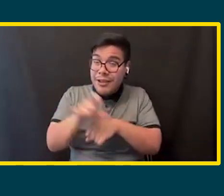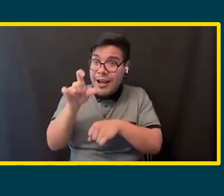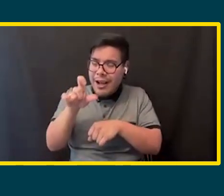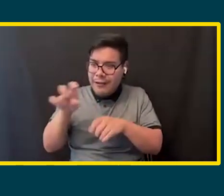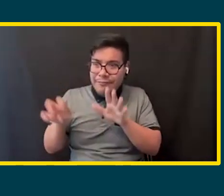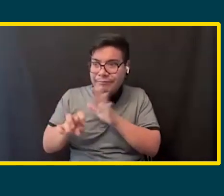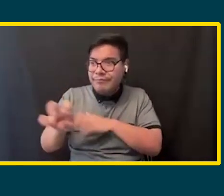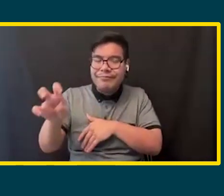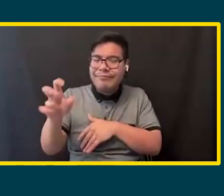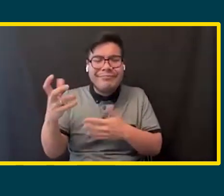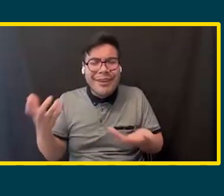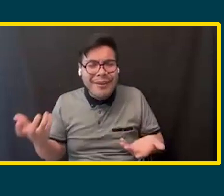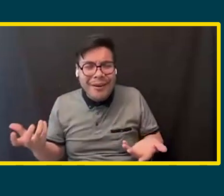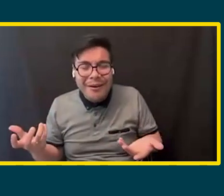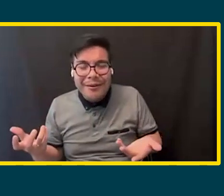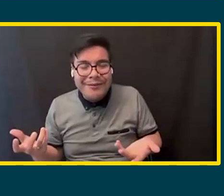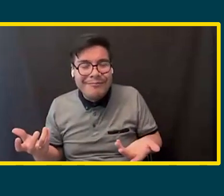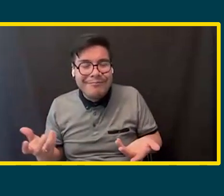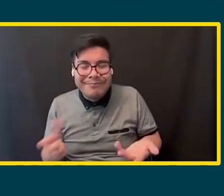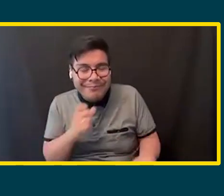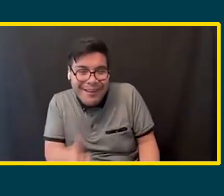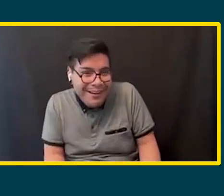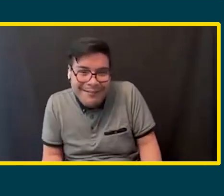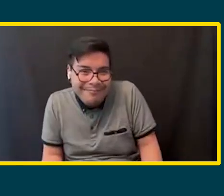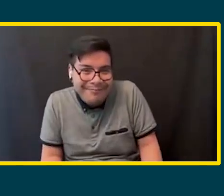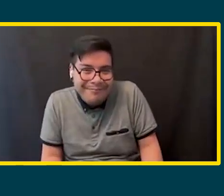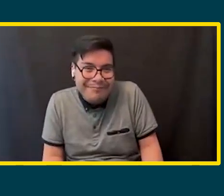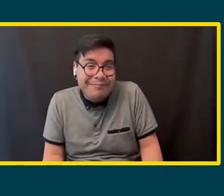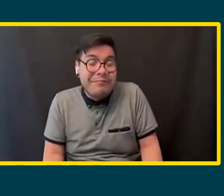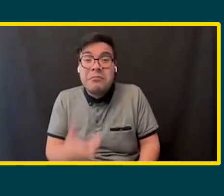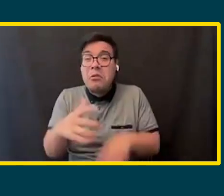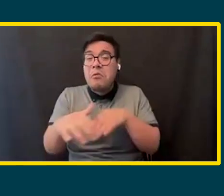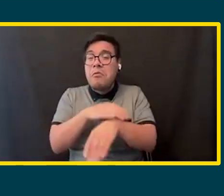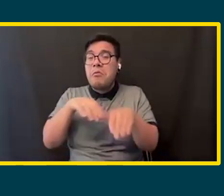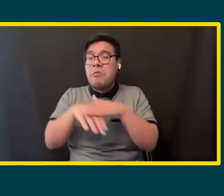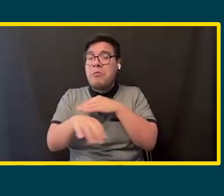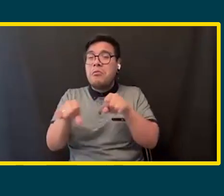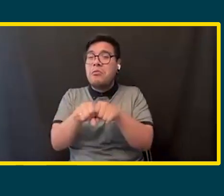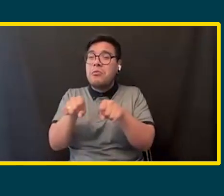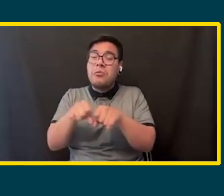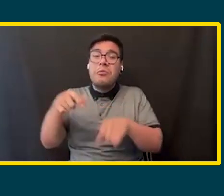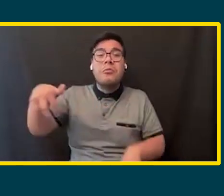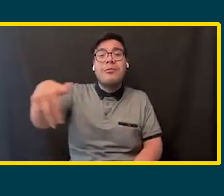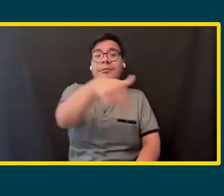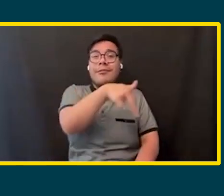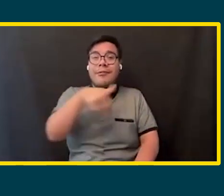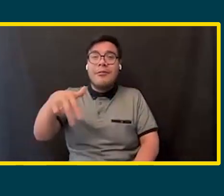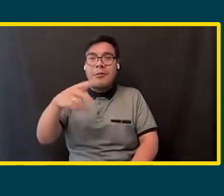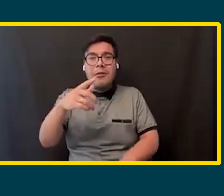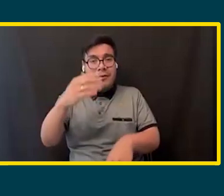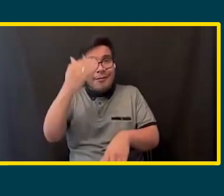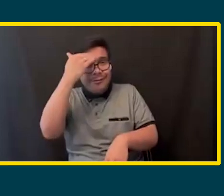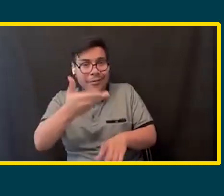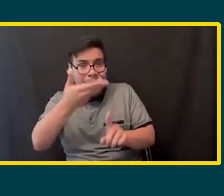No, absolutely not. Wear the shoes around the store, but you're knowing yourself. It's got to